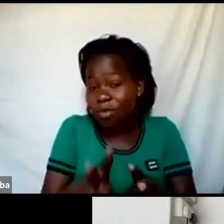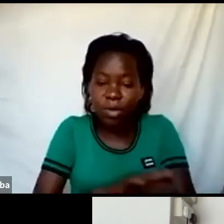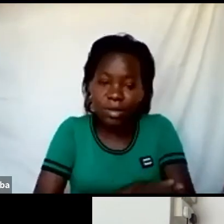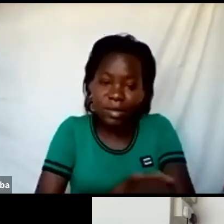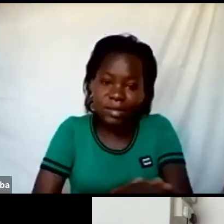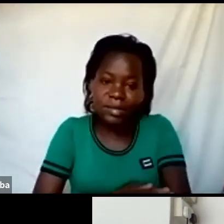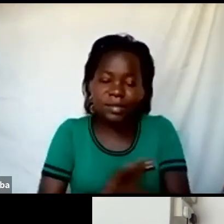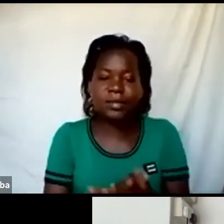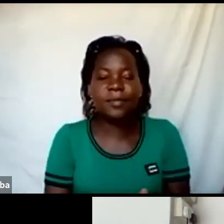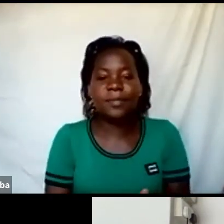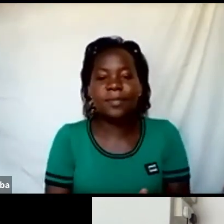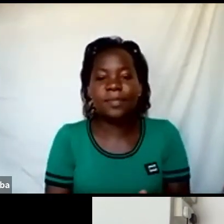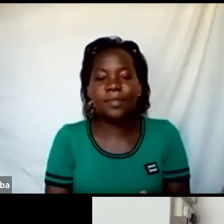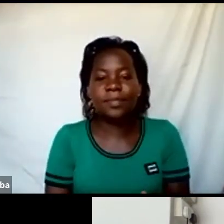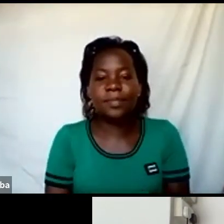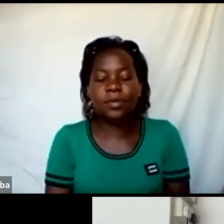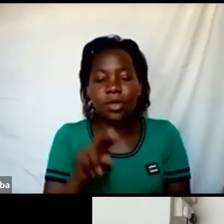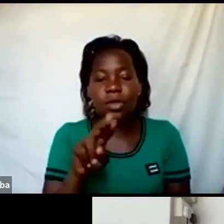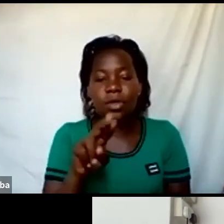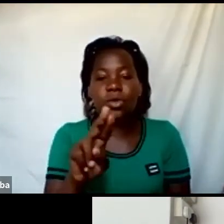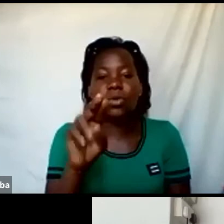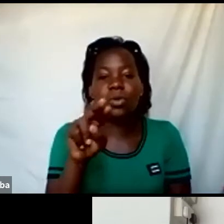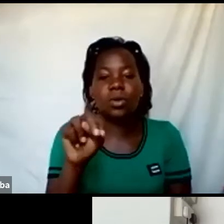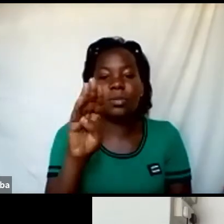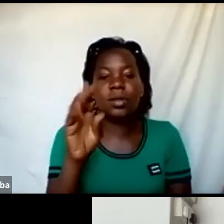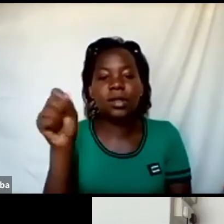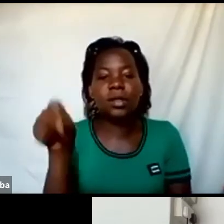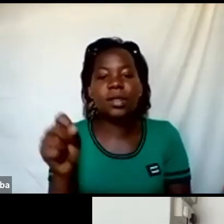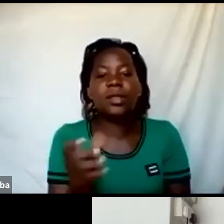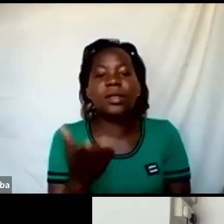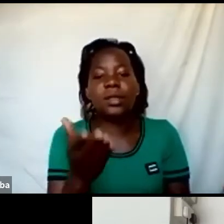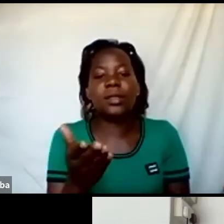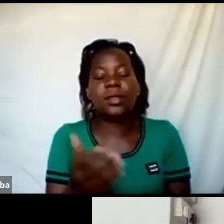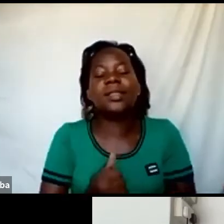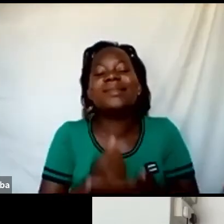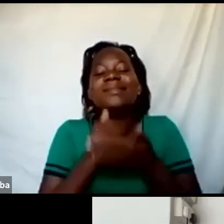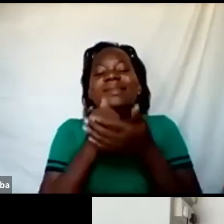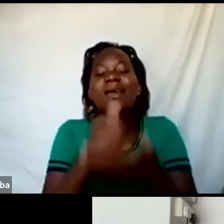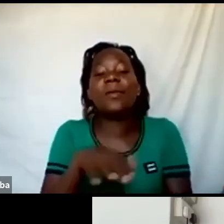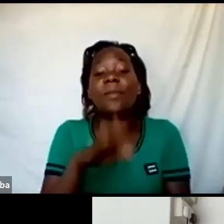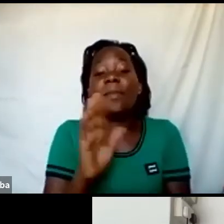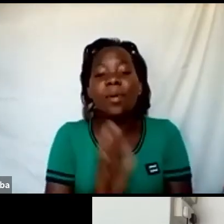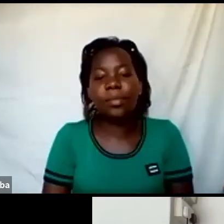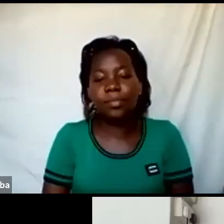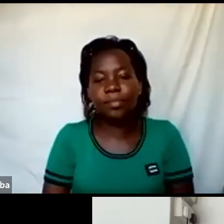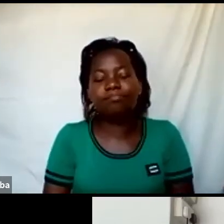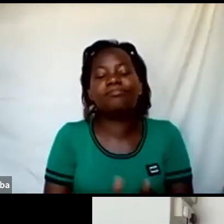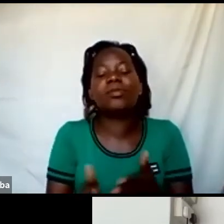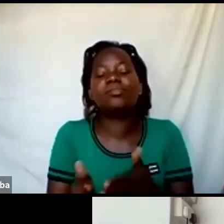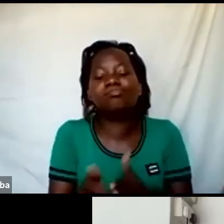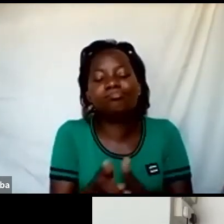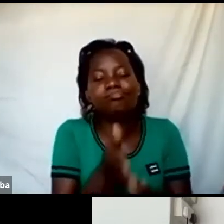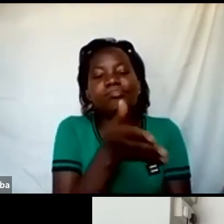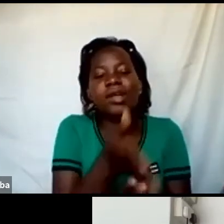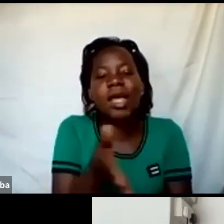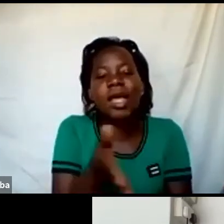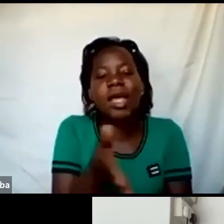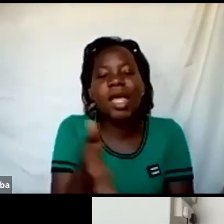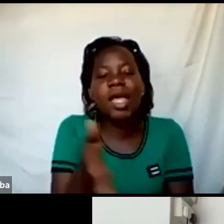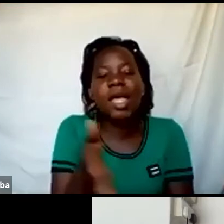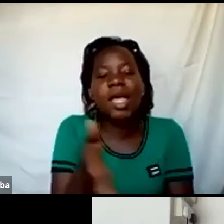However, UNBS is very, very helpful. They will walk you down the process very easily, and